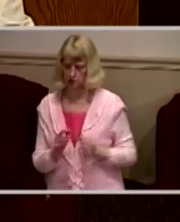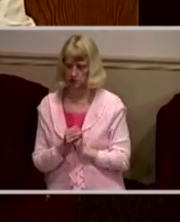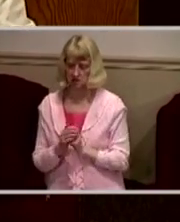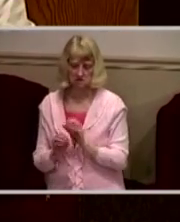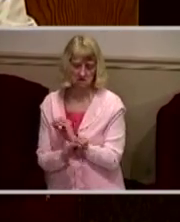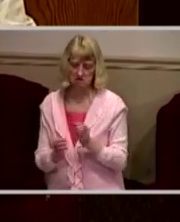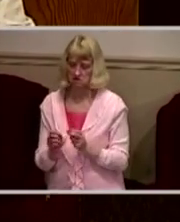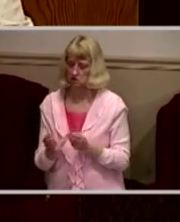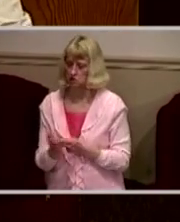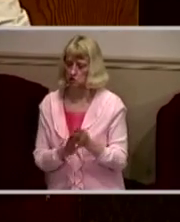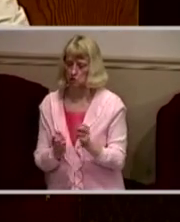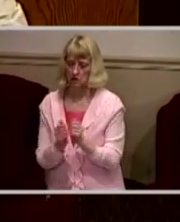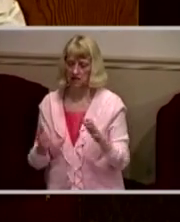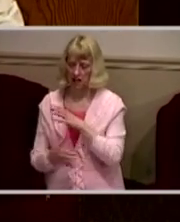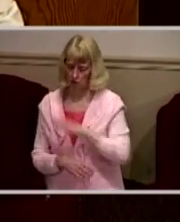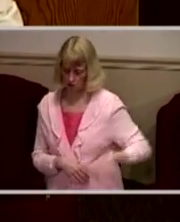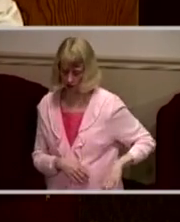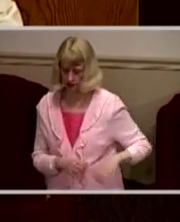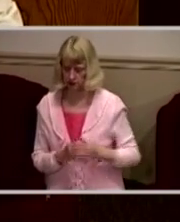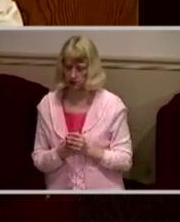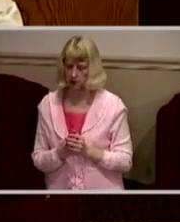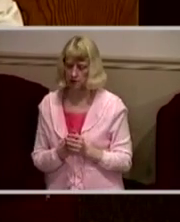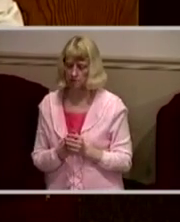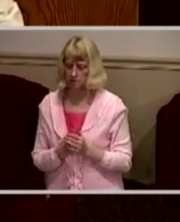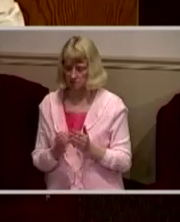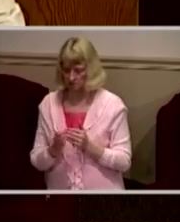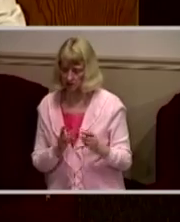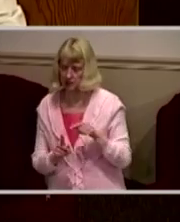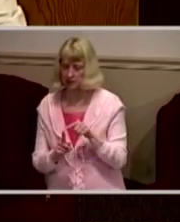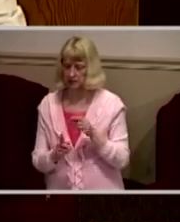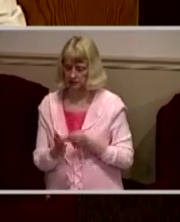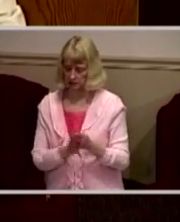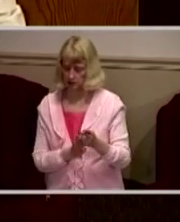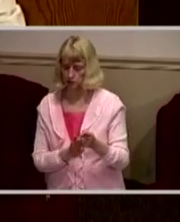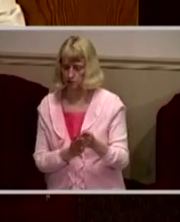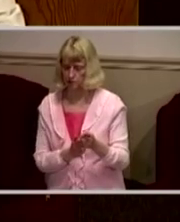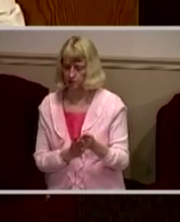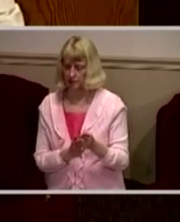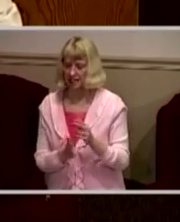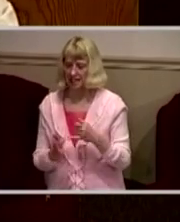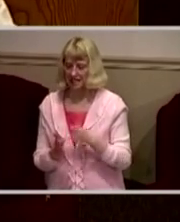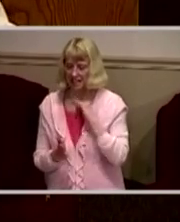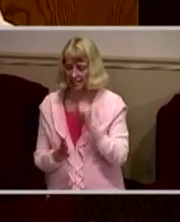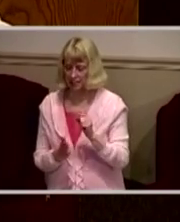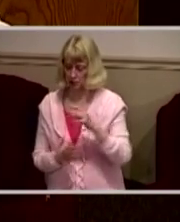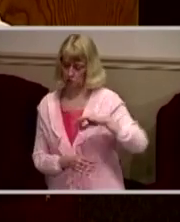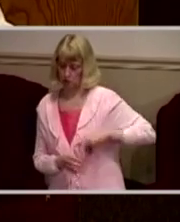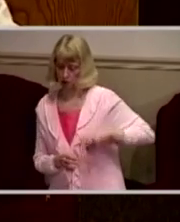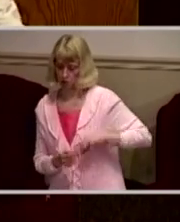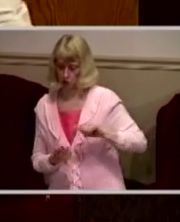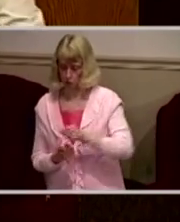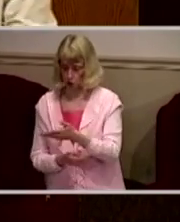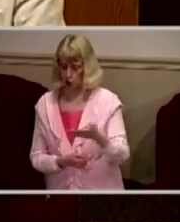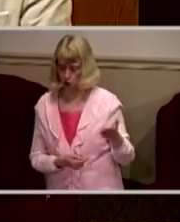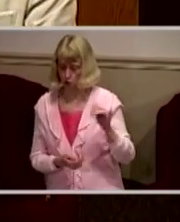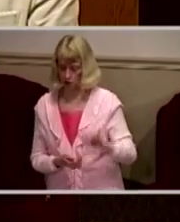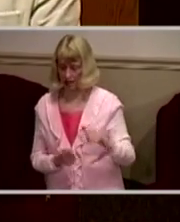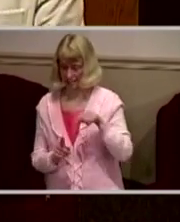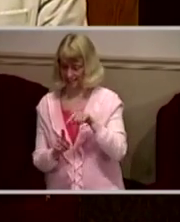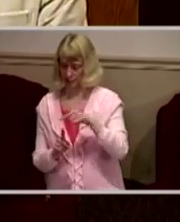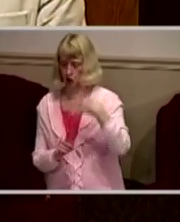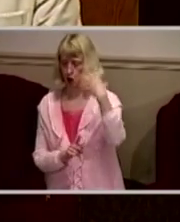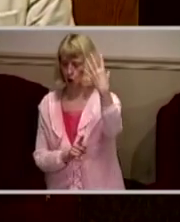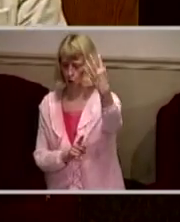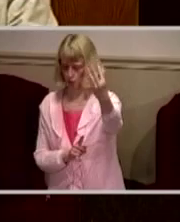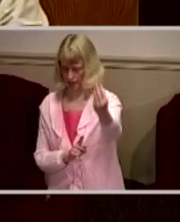no truth apart from Christ. Nevertheless, I tell you the truth. It is expedient for you that I go